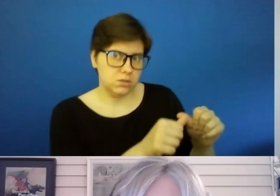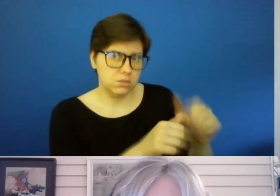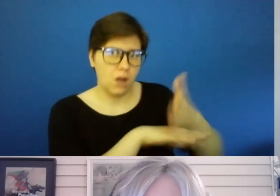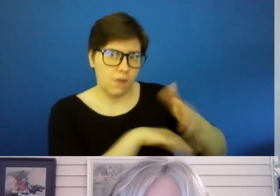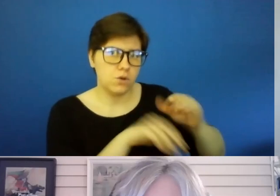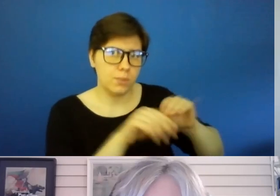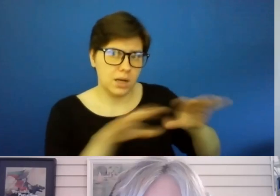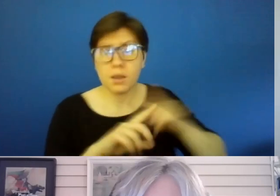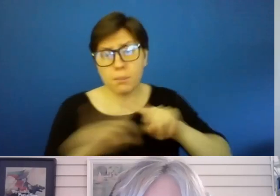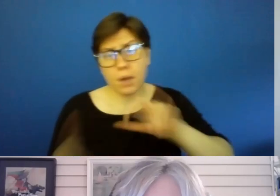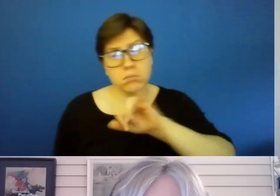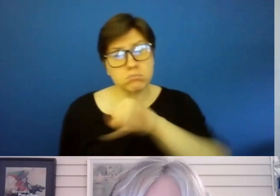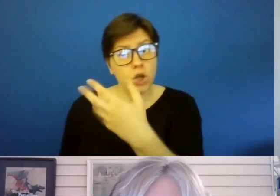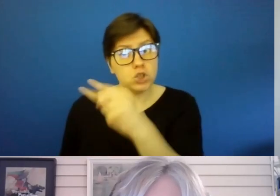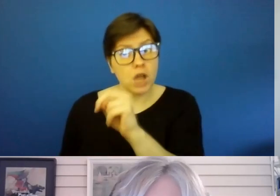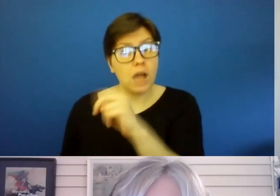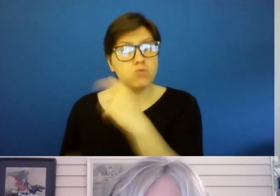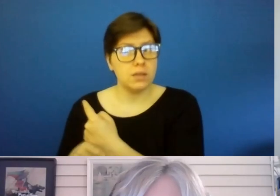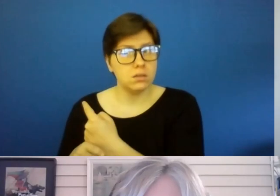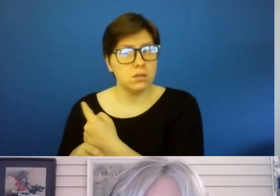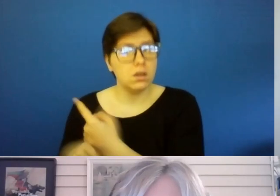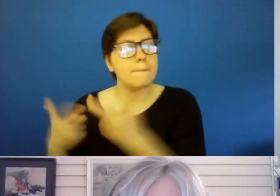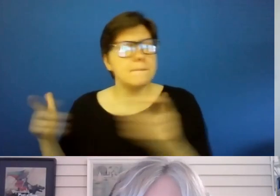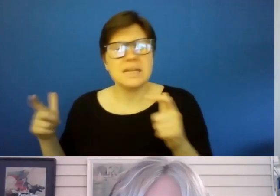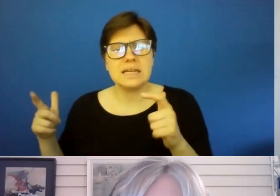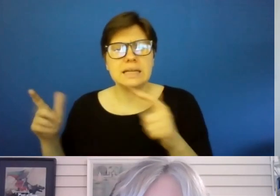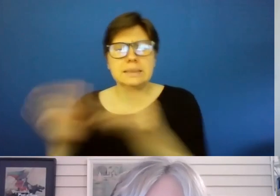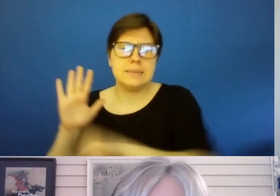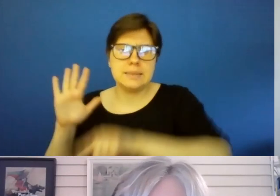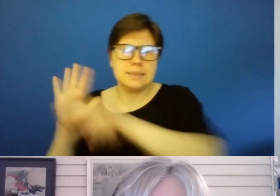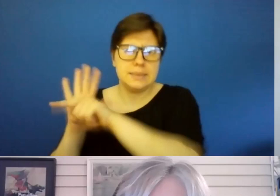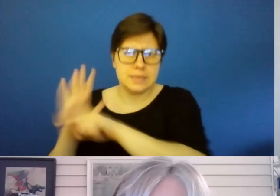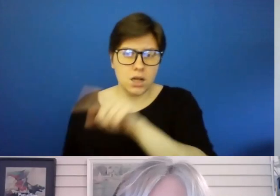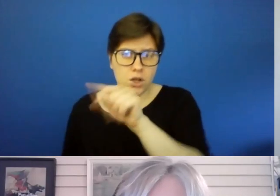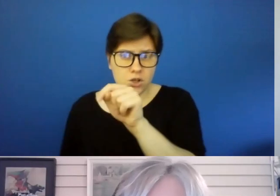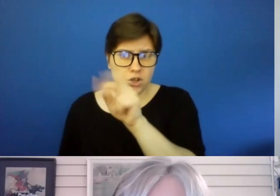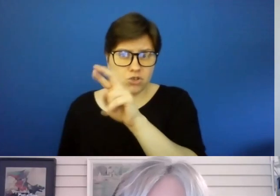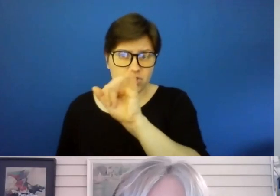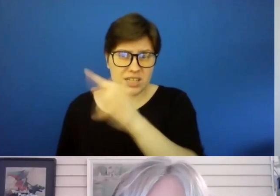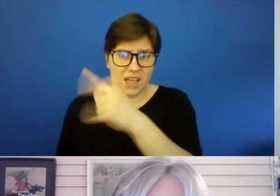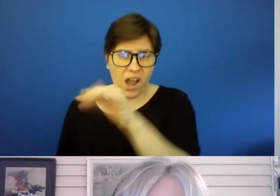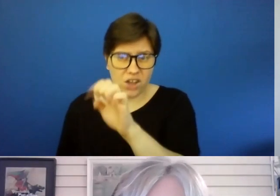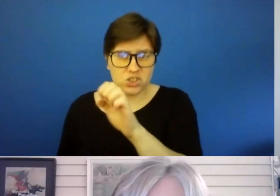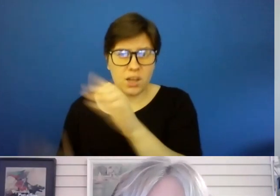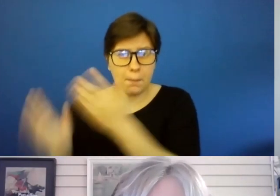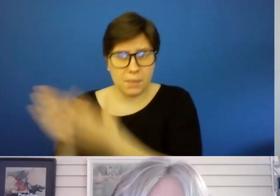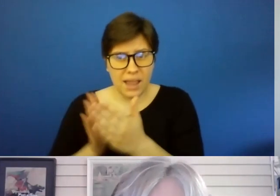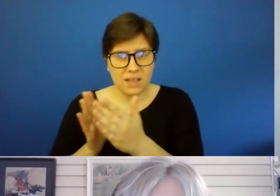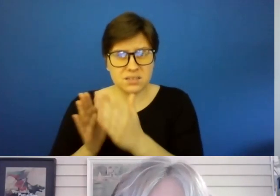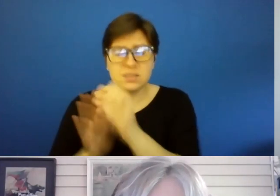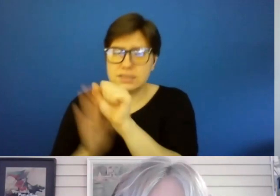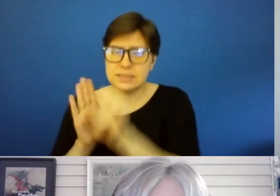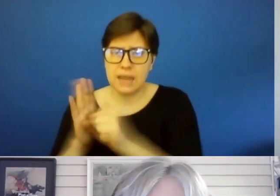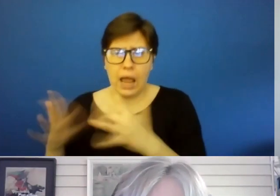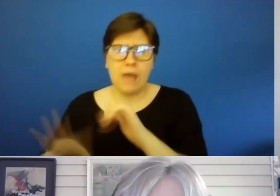John's absolutely right. There's a big dark side as well. The triage plans that all states have developed, right? In case